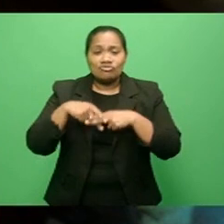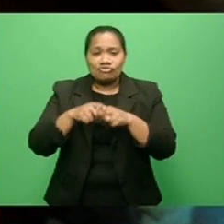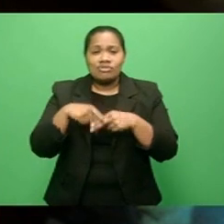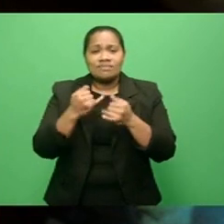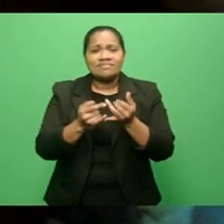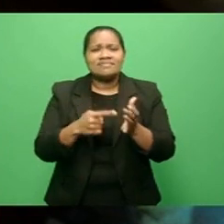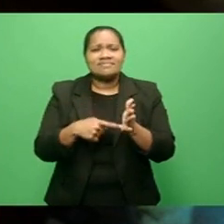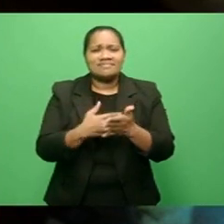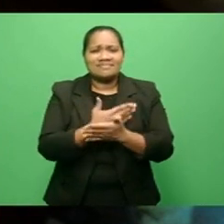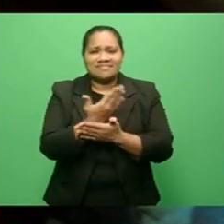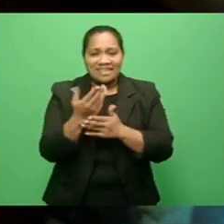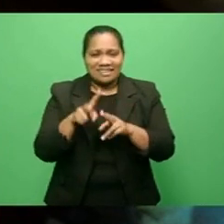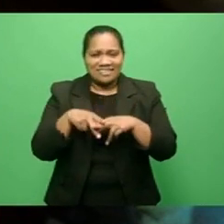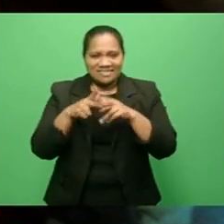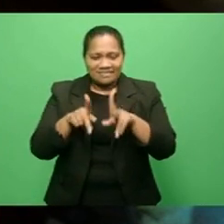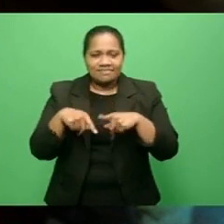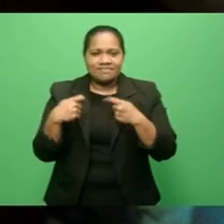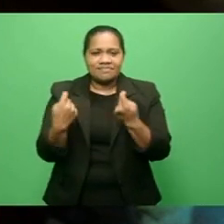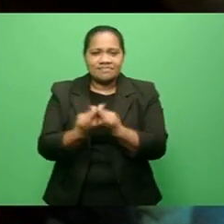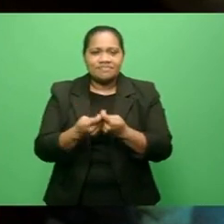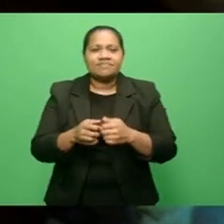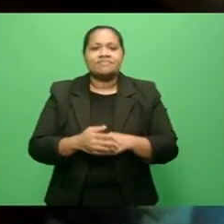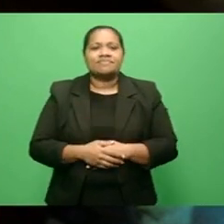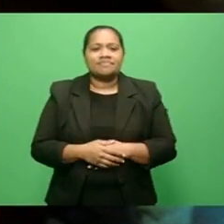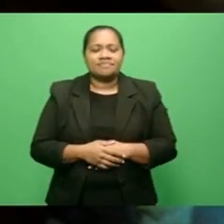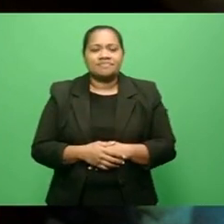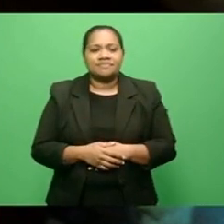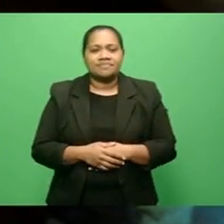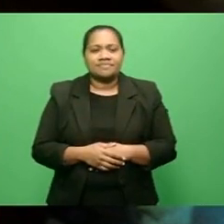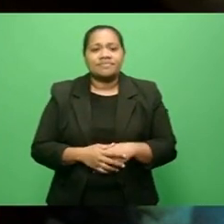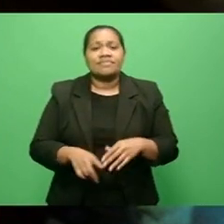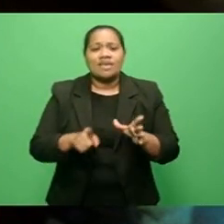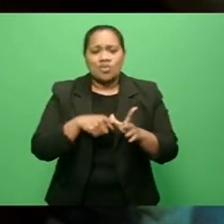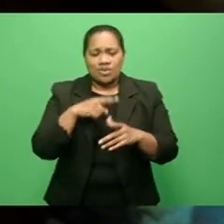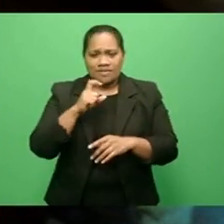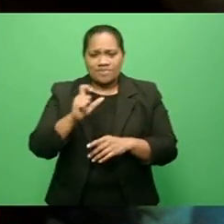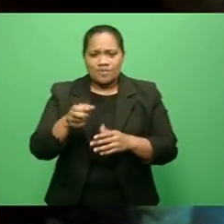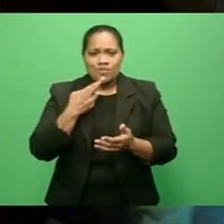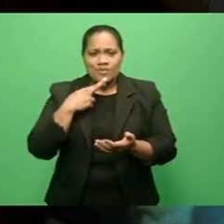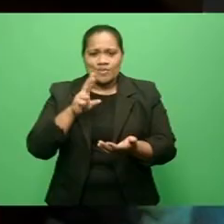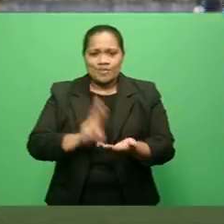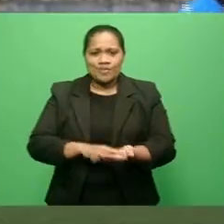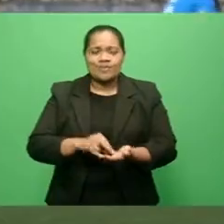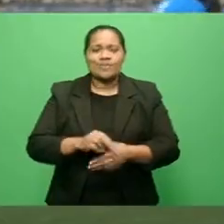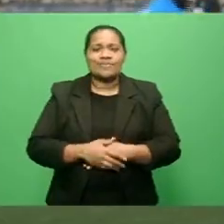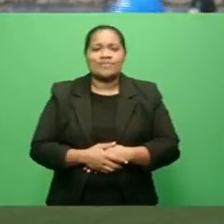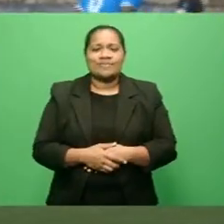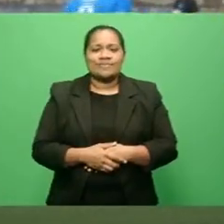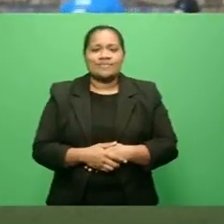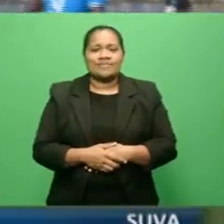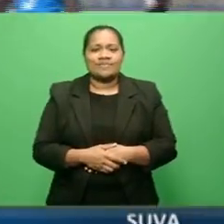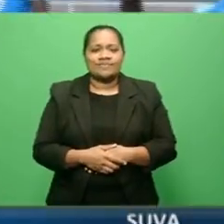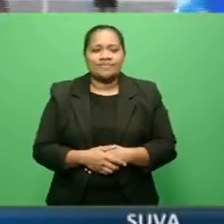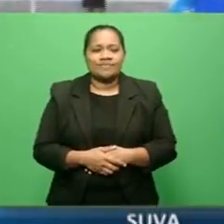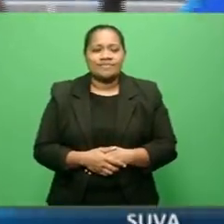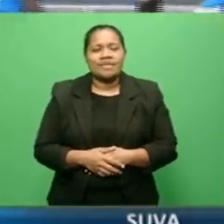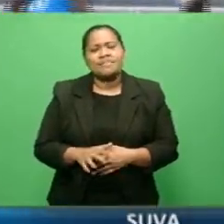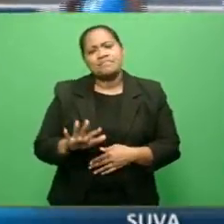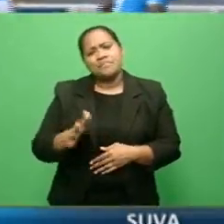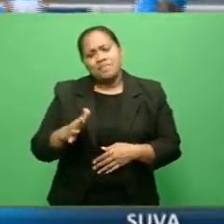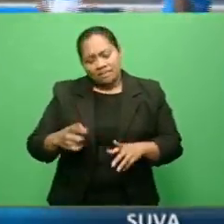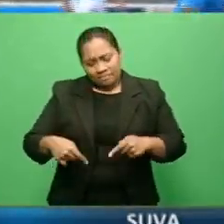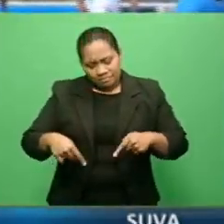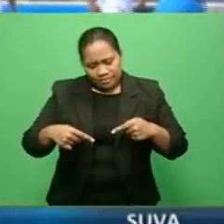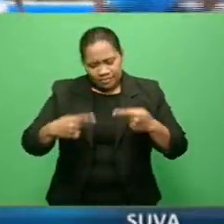the results have not been all doom and gloom for the newcomers. Aquila Dama reports. They may be competing